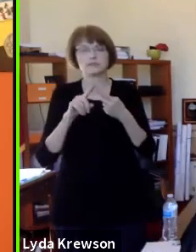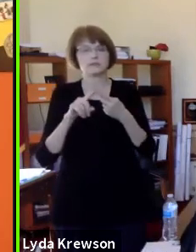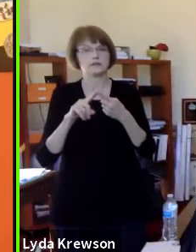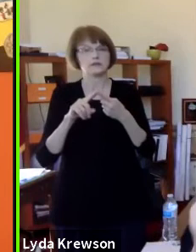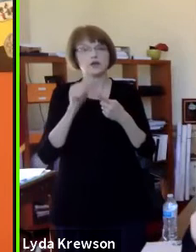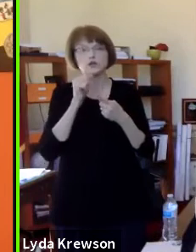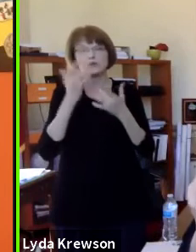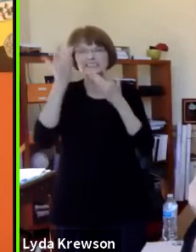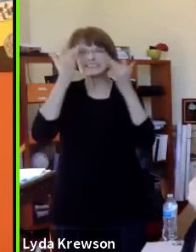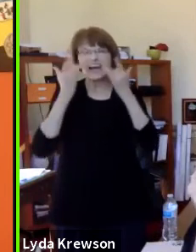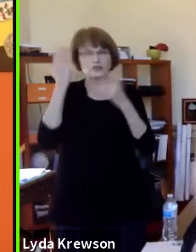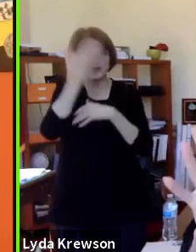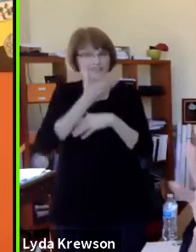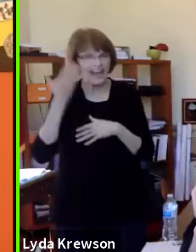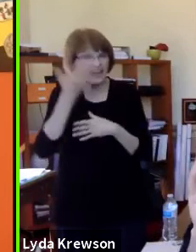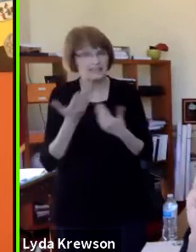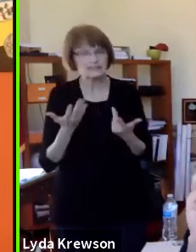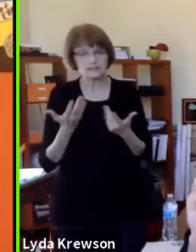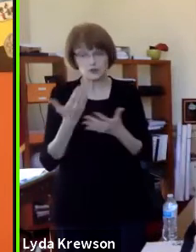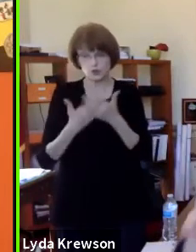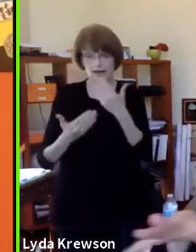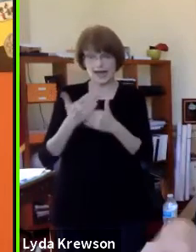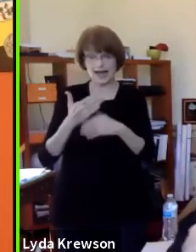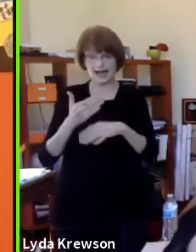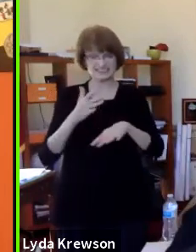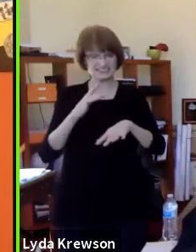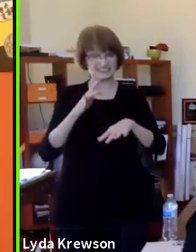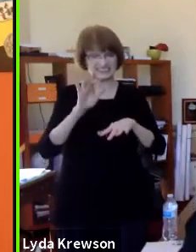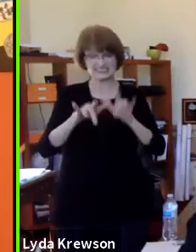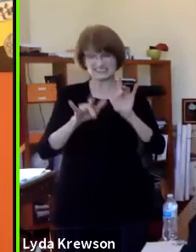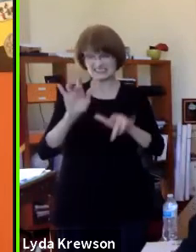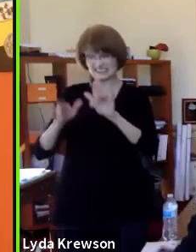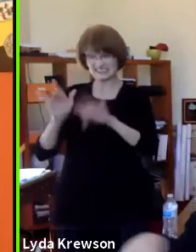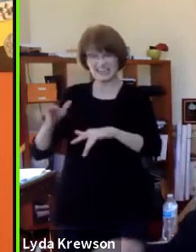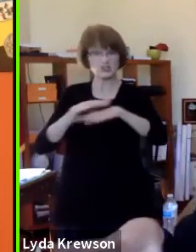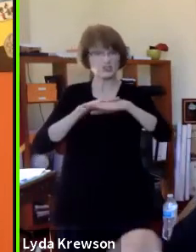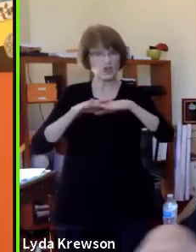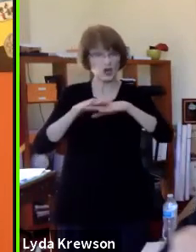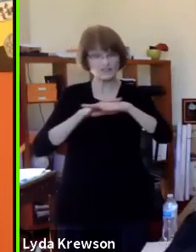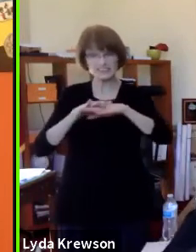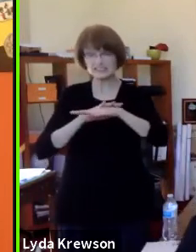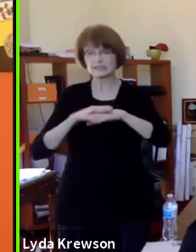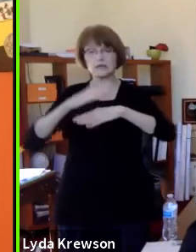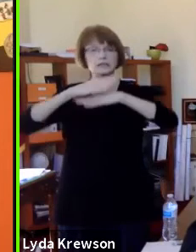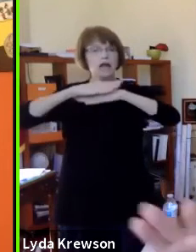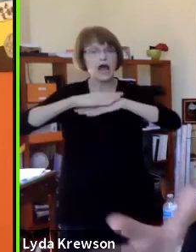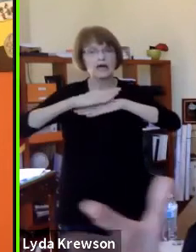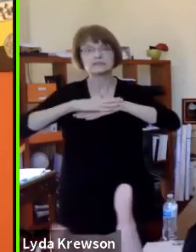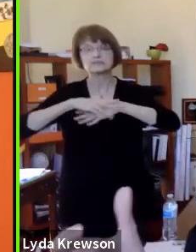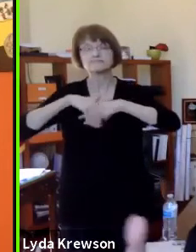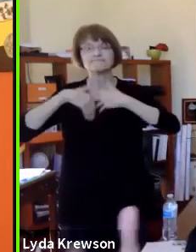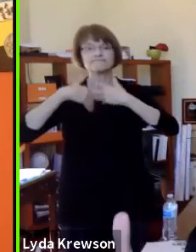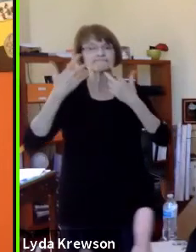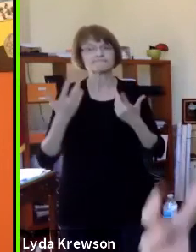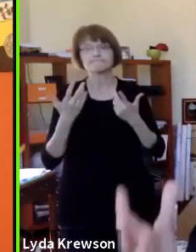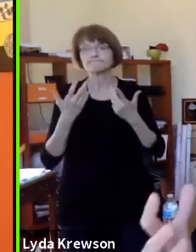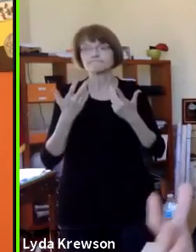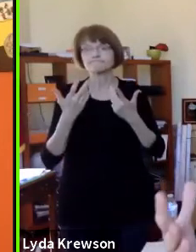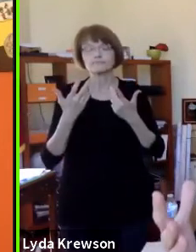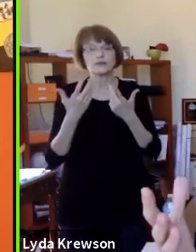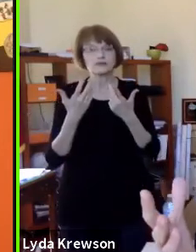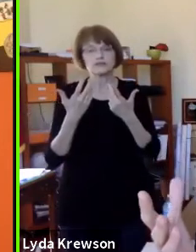our face, you know, because your hands touch different surfaces, desks, you know, equipment.